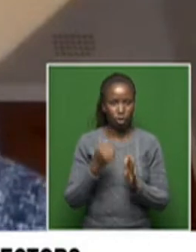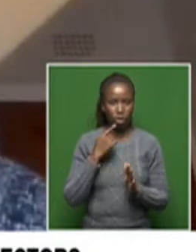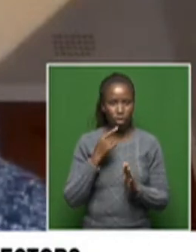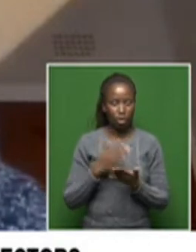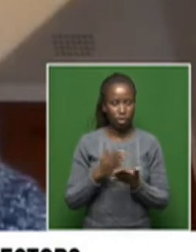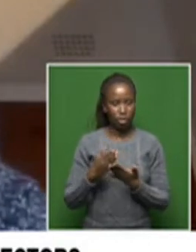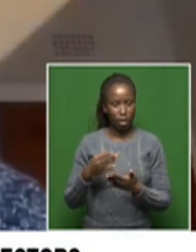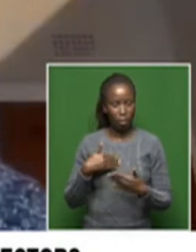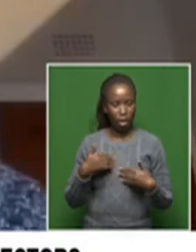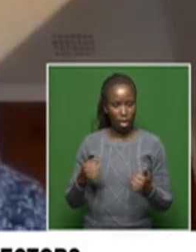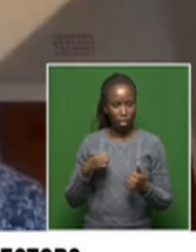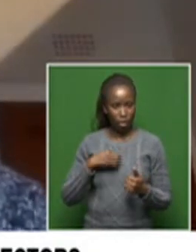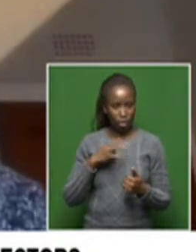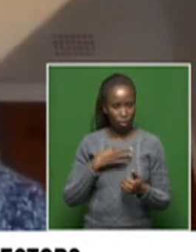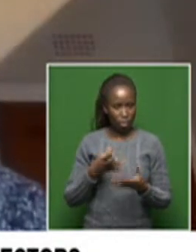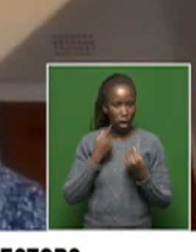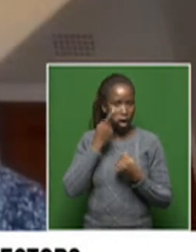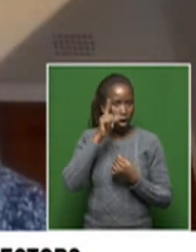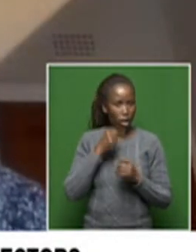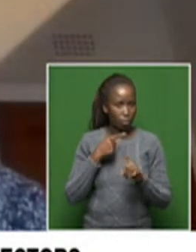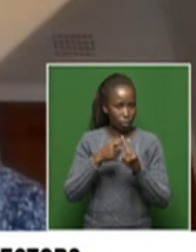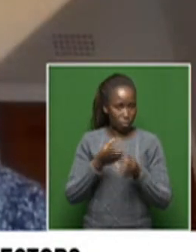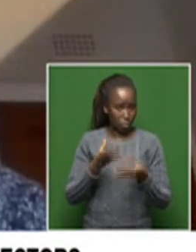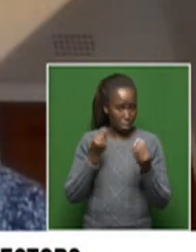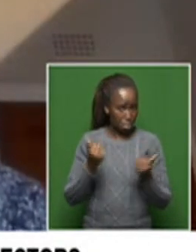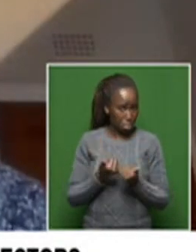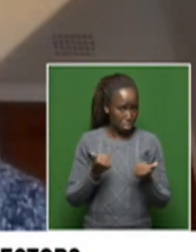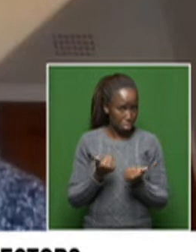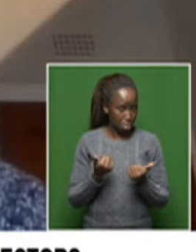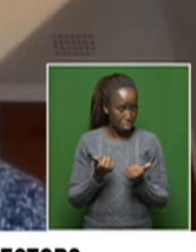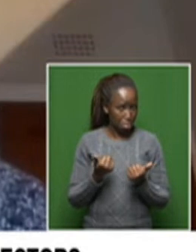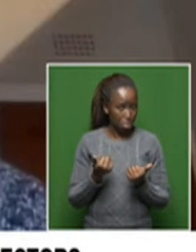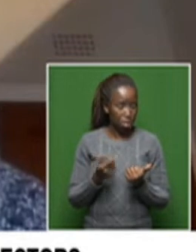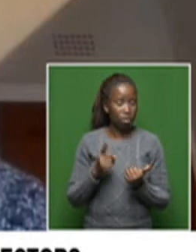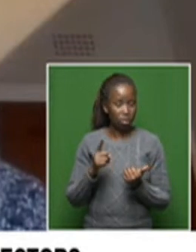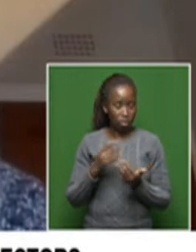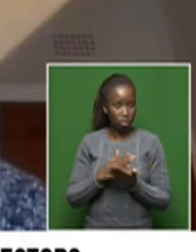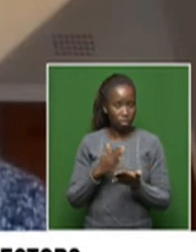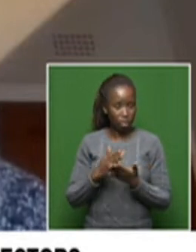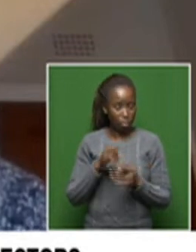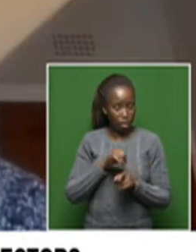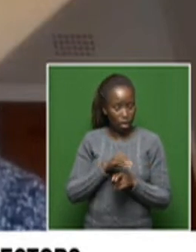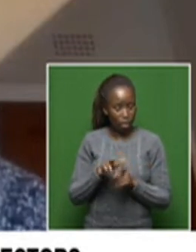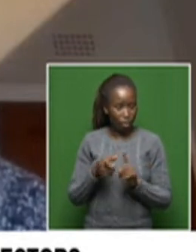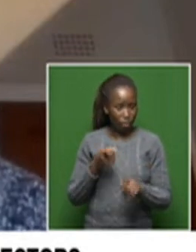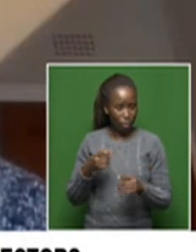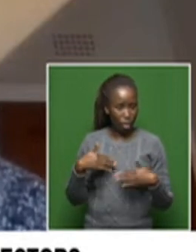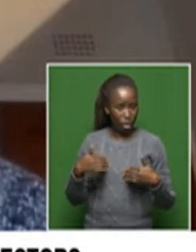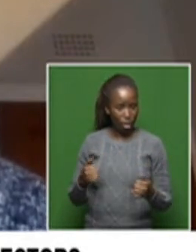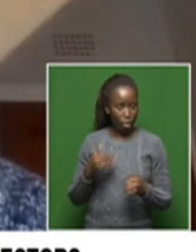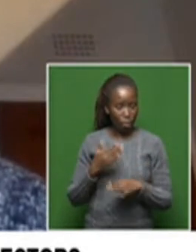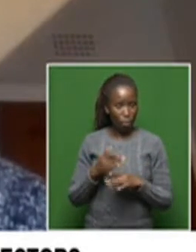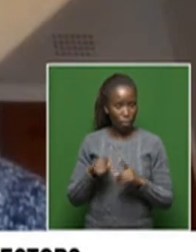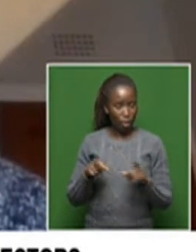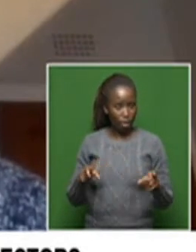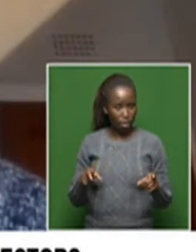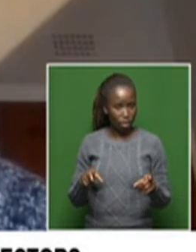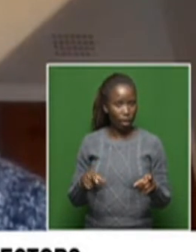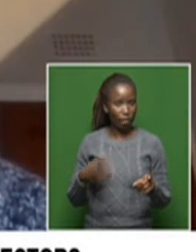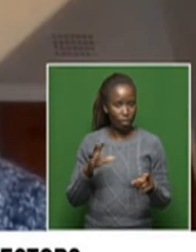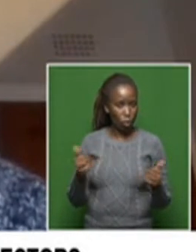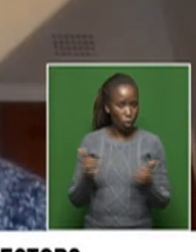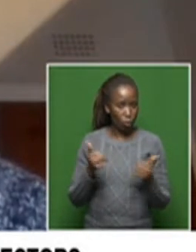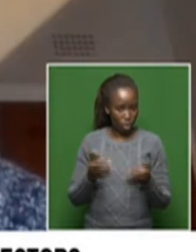positive in the last 7 days. Are any of these latest infections amongst health workers who have already